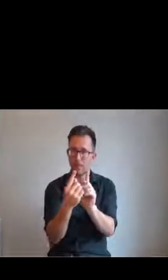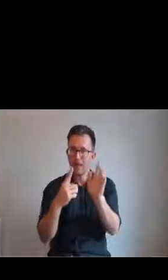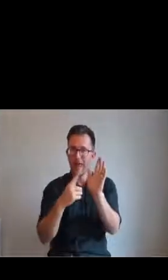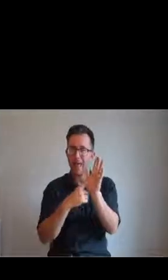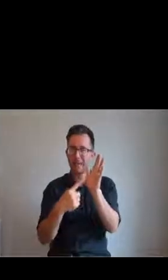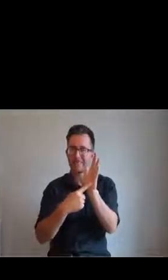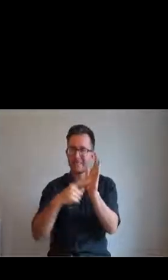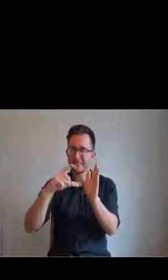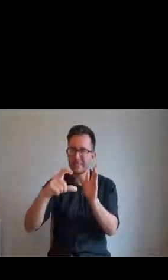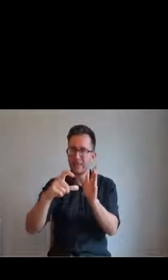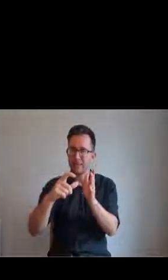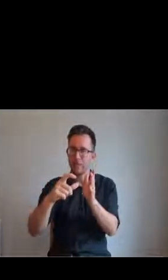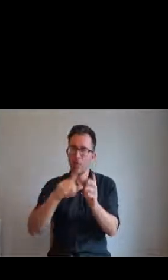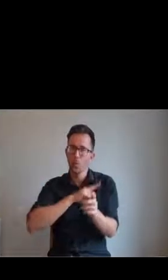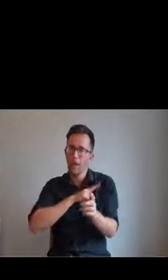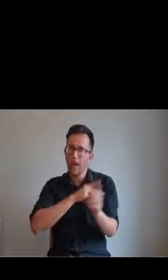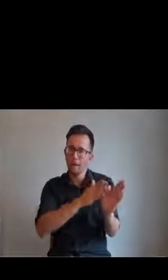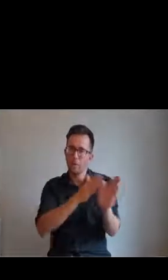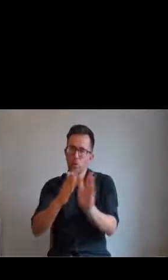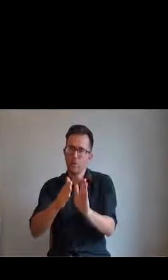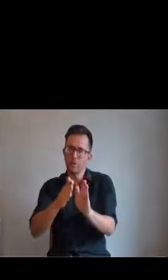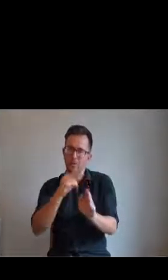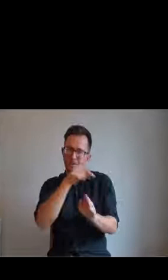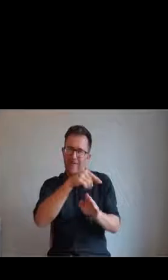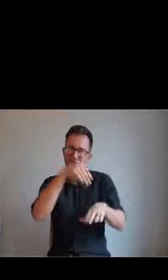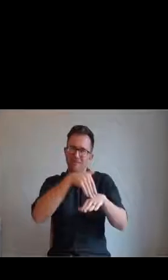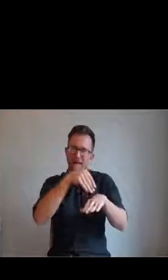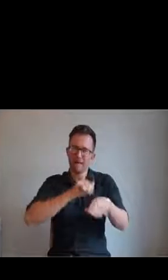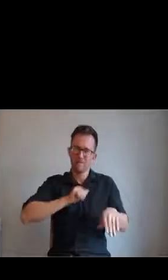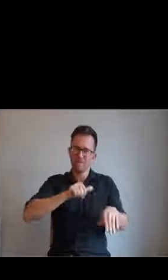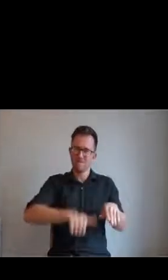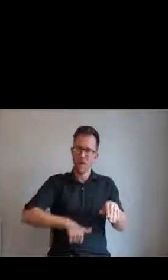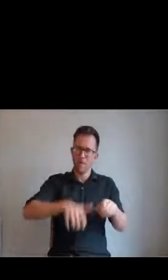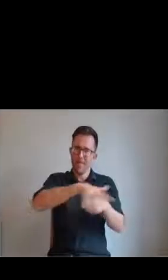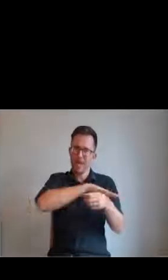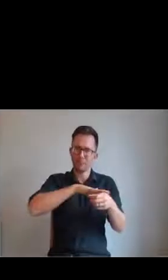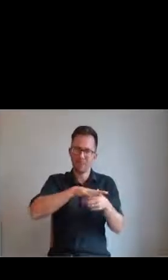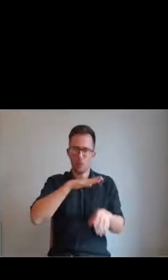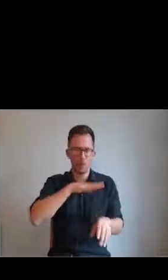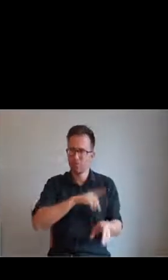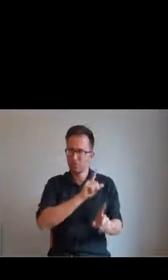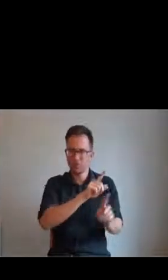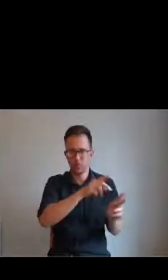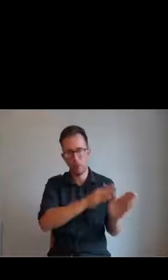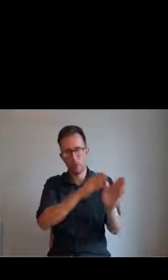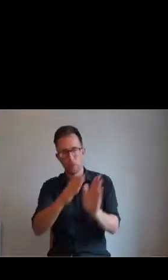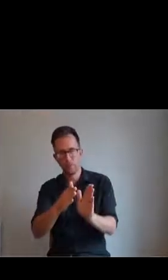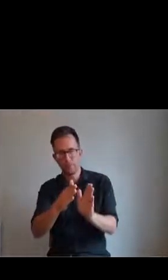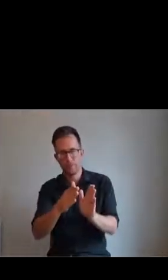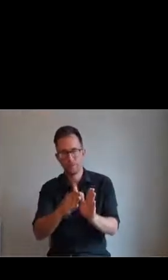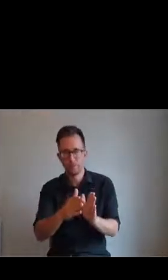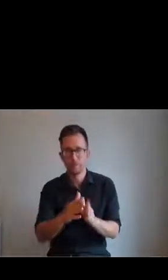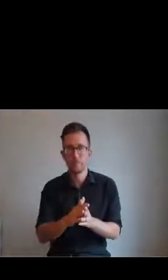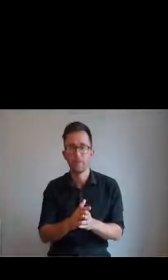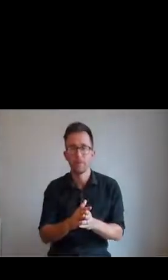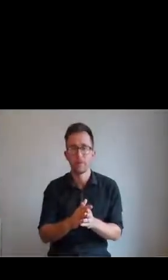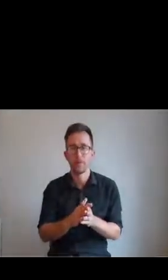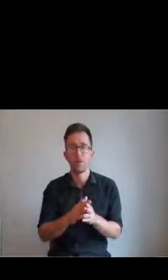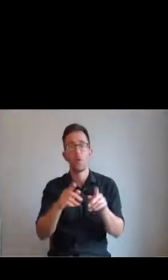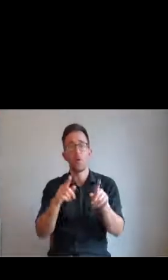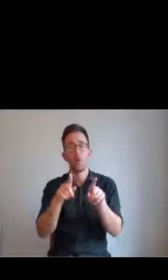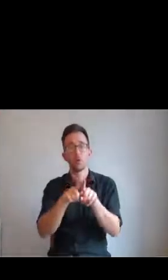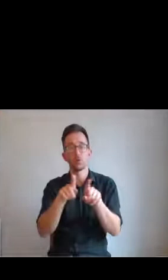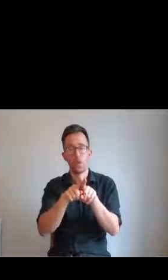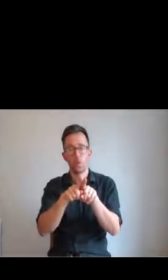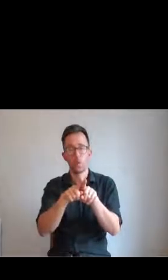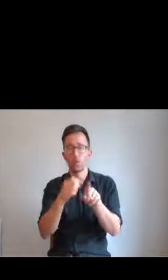impacting farmland. And number 2 shows what was discussed on the previous slide, where we're no longer progressing with a shared path under